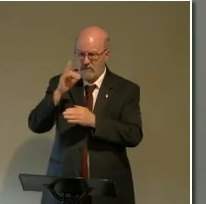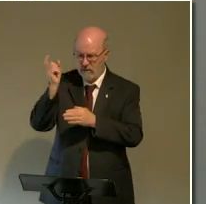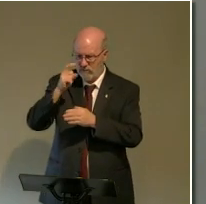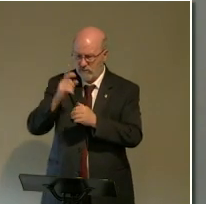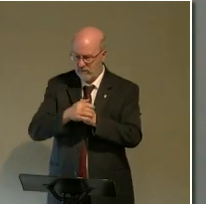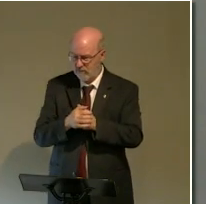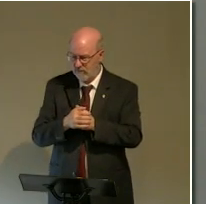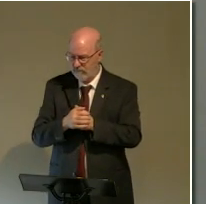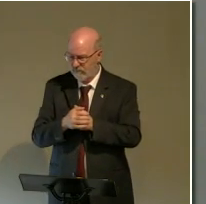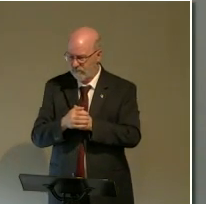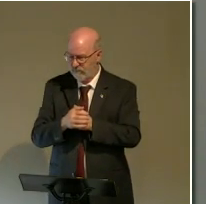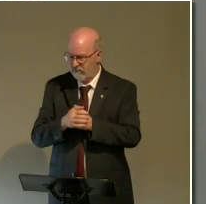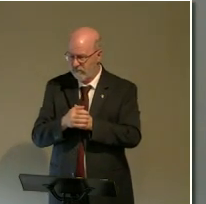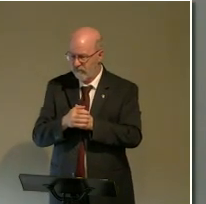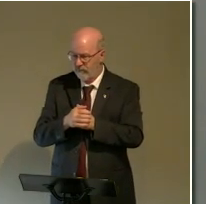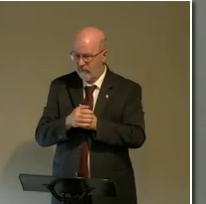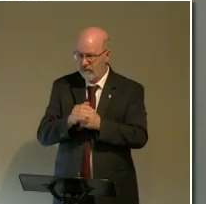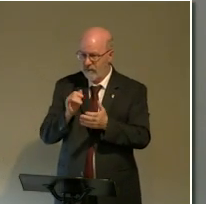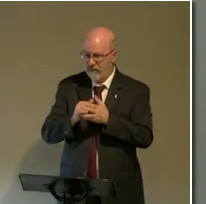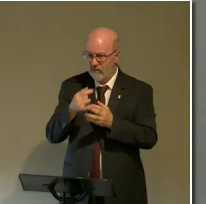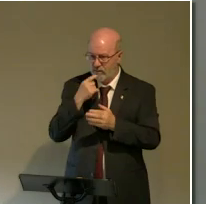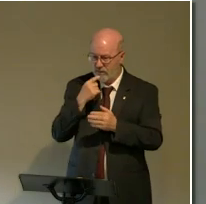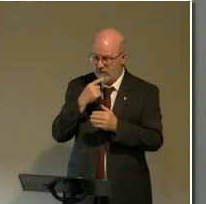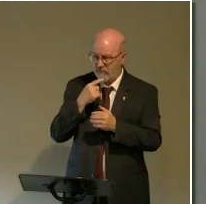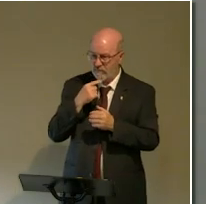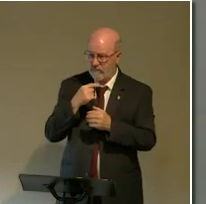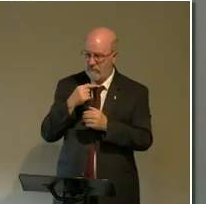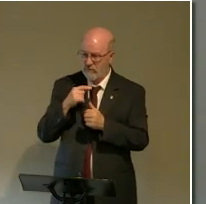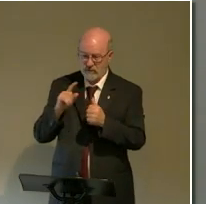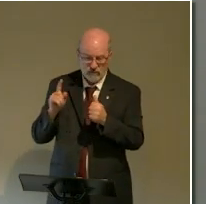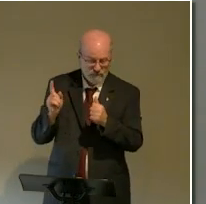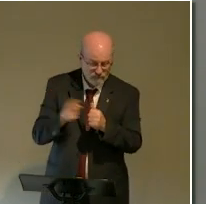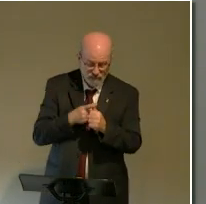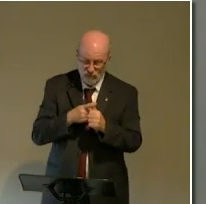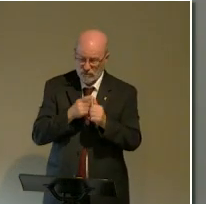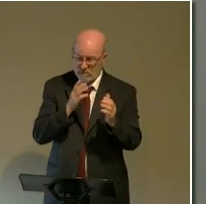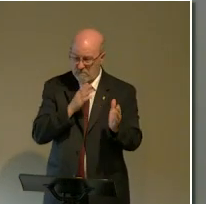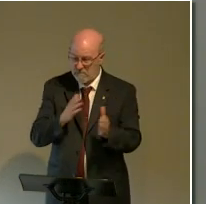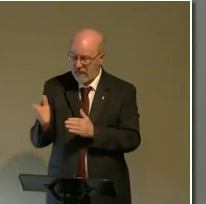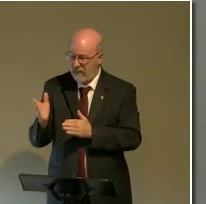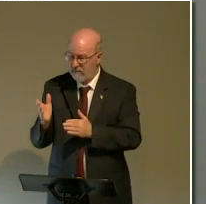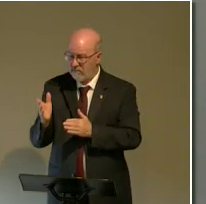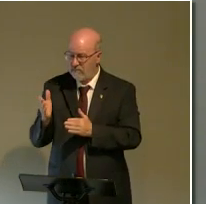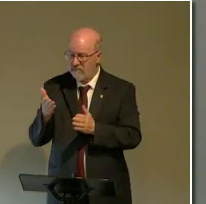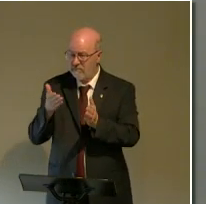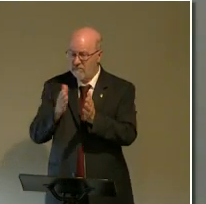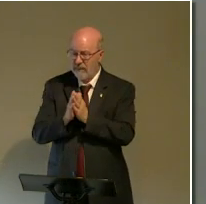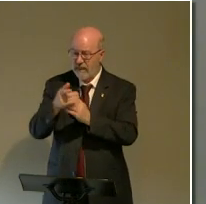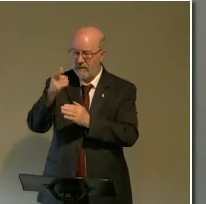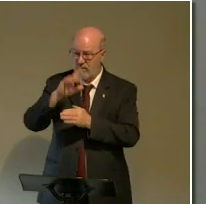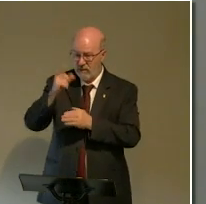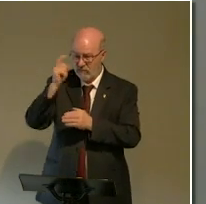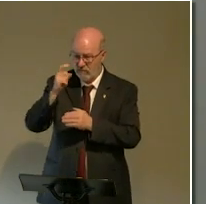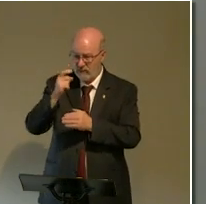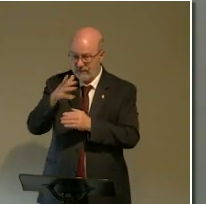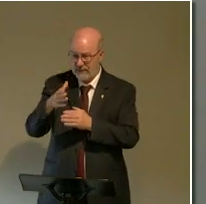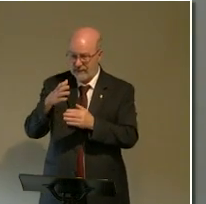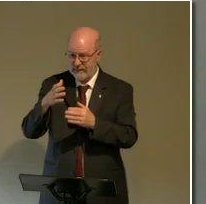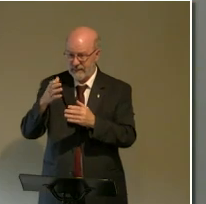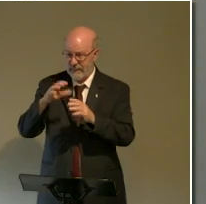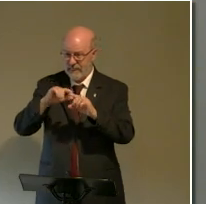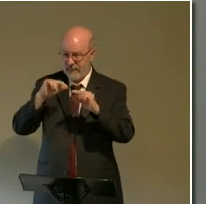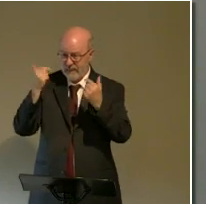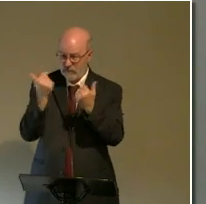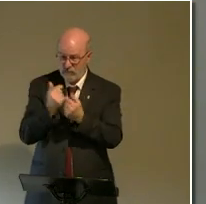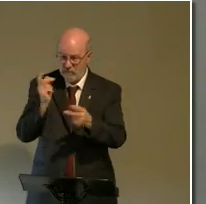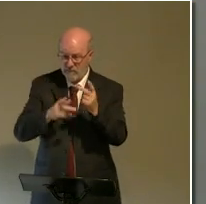wisdom. That's what he said. That was the first plan of action. Him and his cabinet